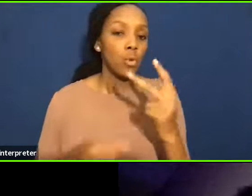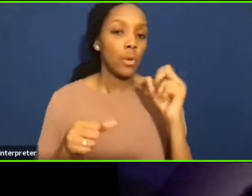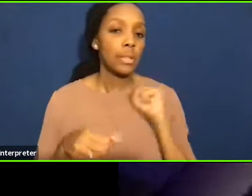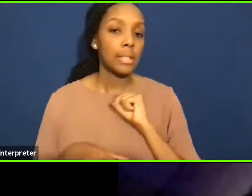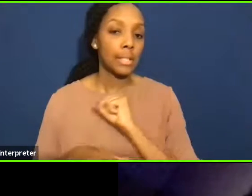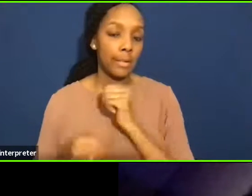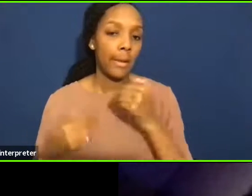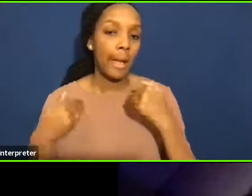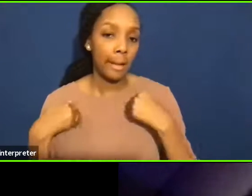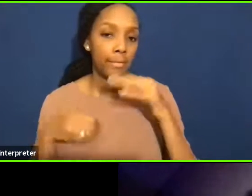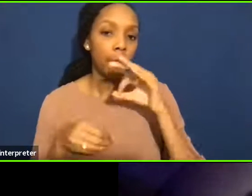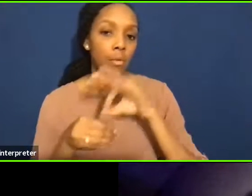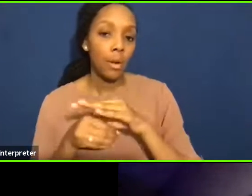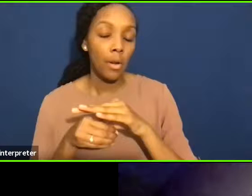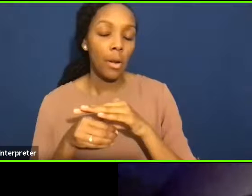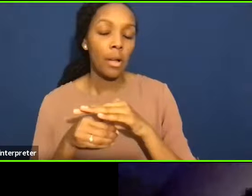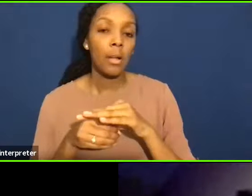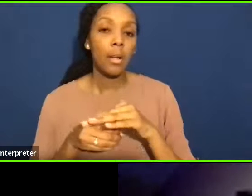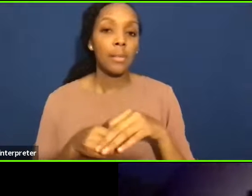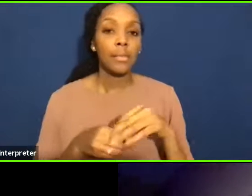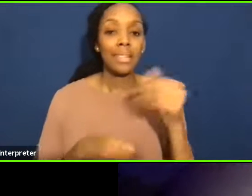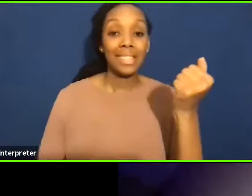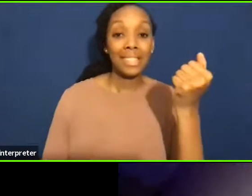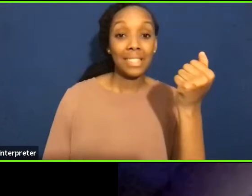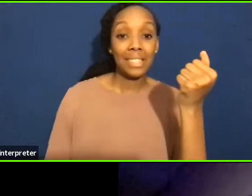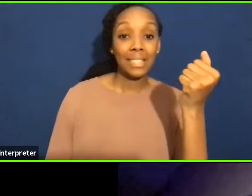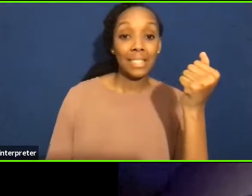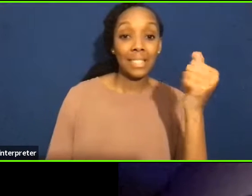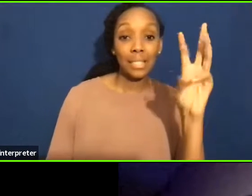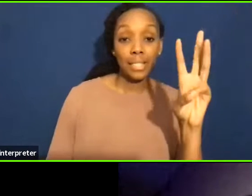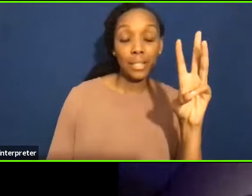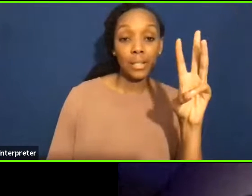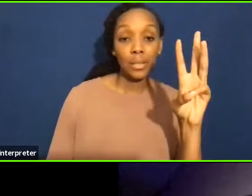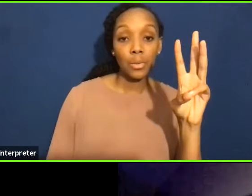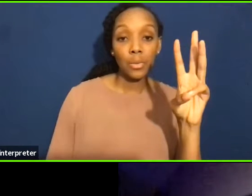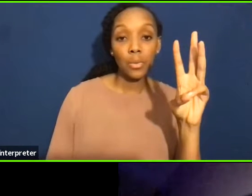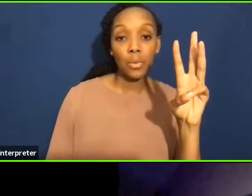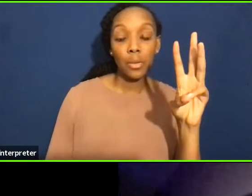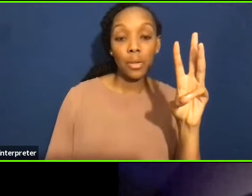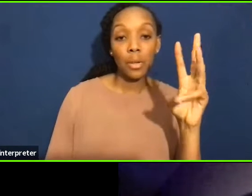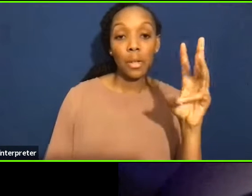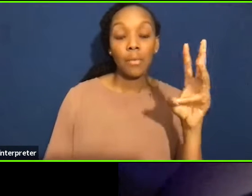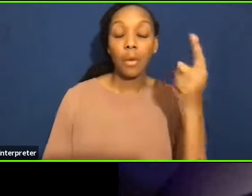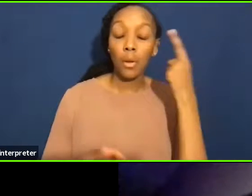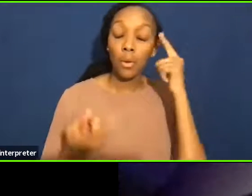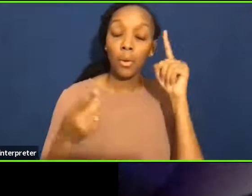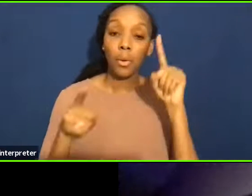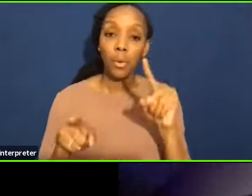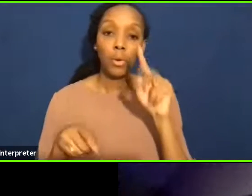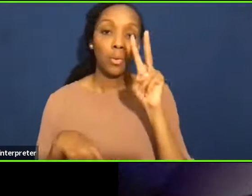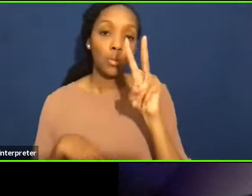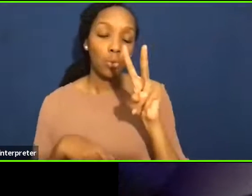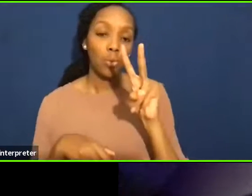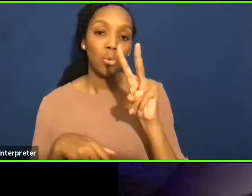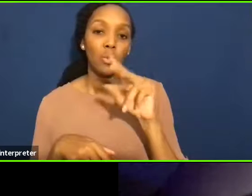vote of 16 to 16-0 to 2, the piece passes.